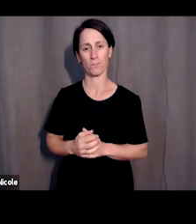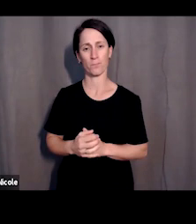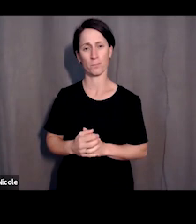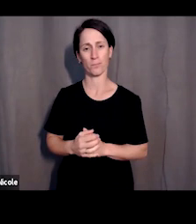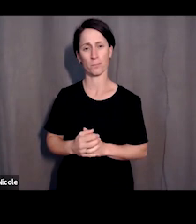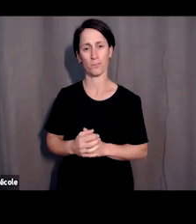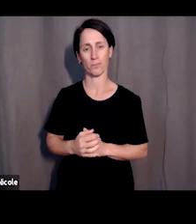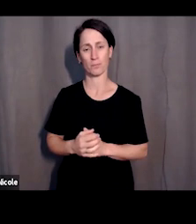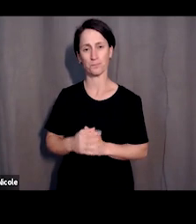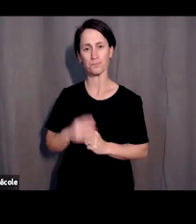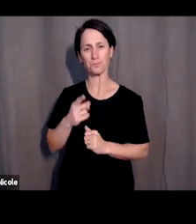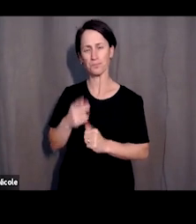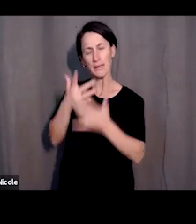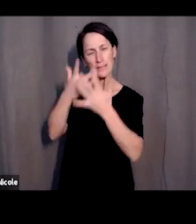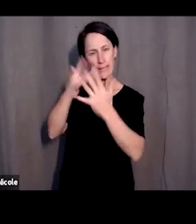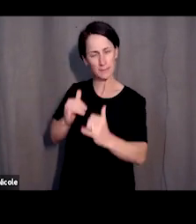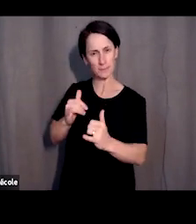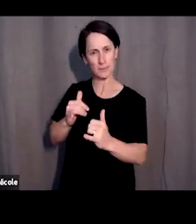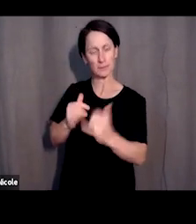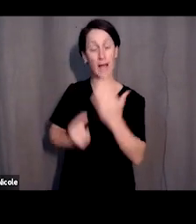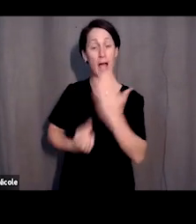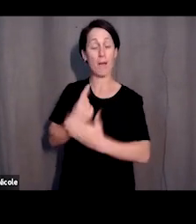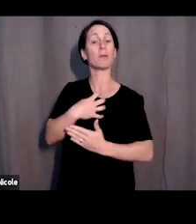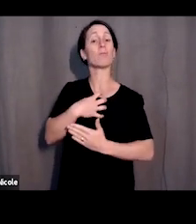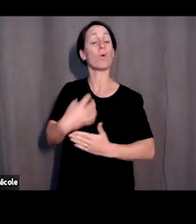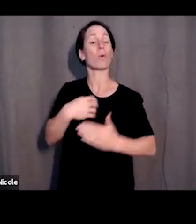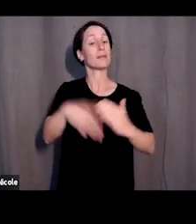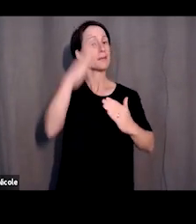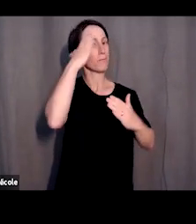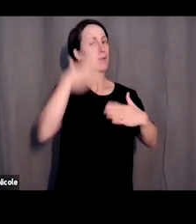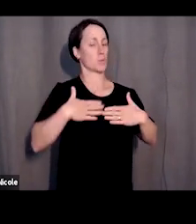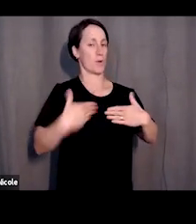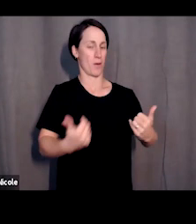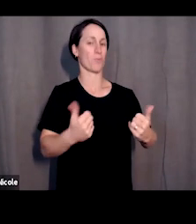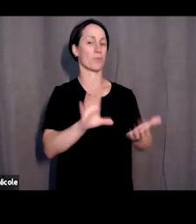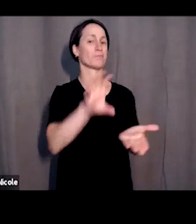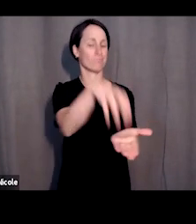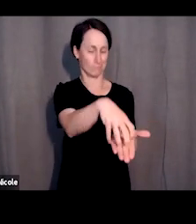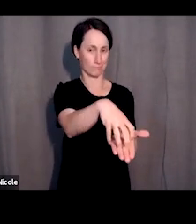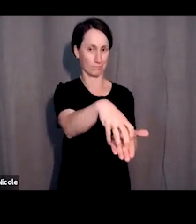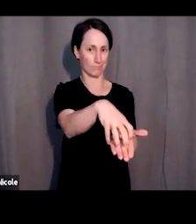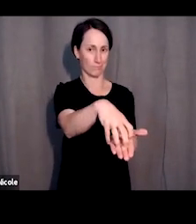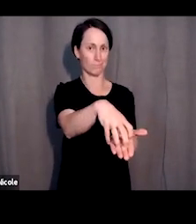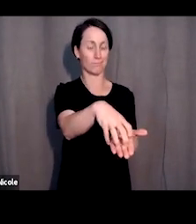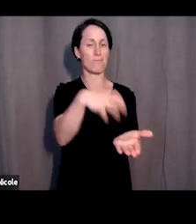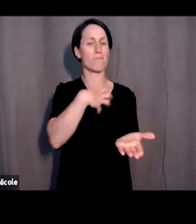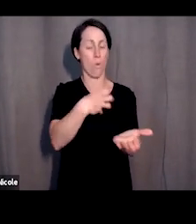evidence of this assessment happening within a mental health service that we access, that